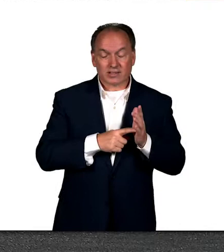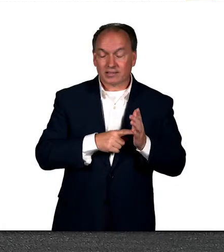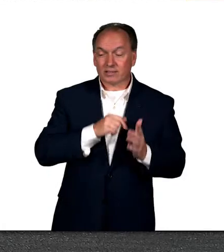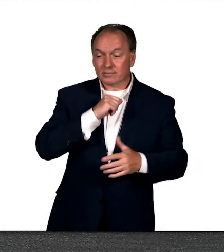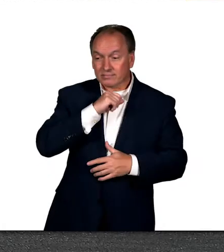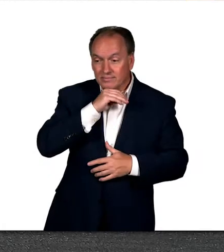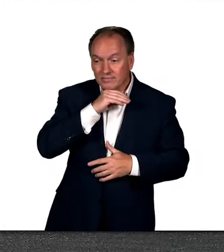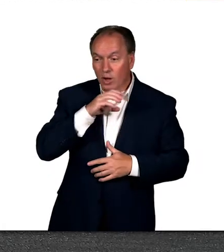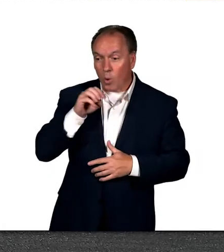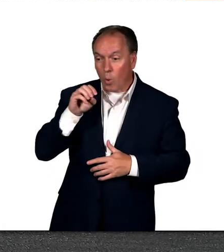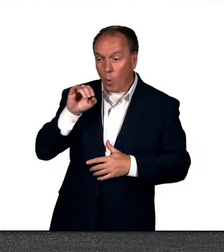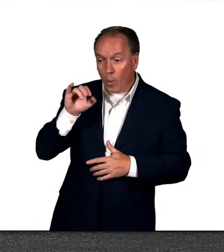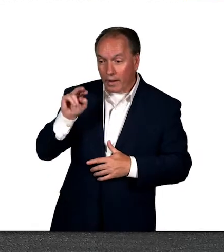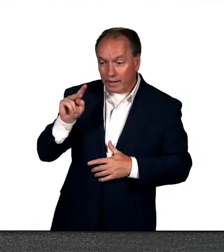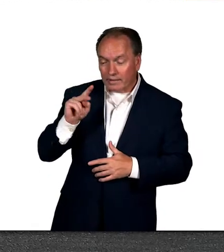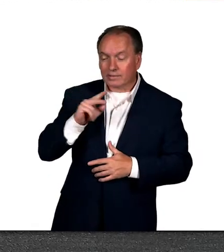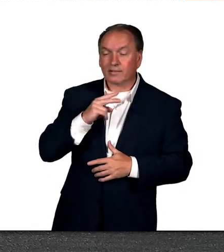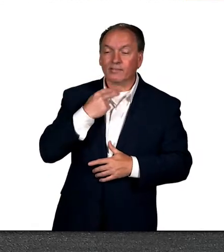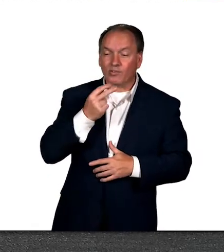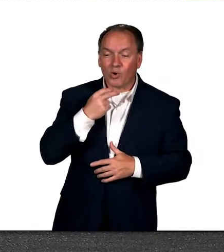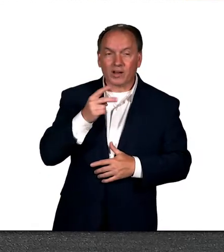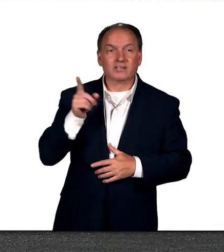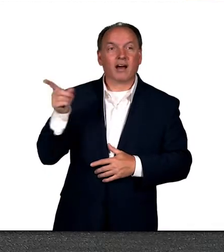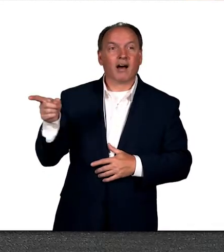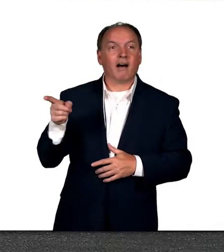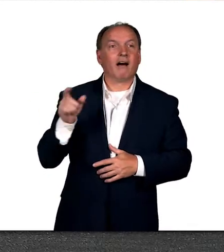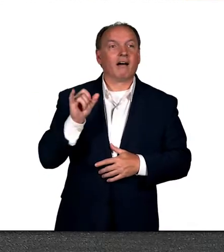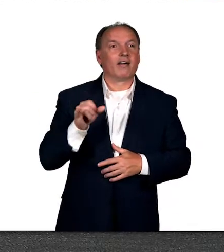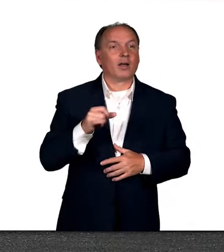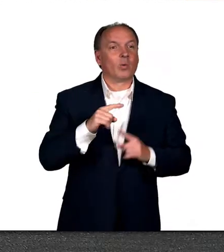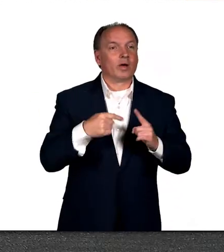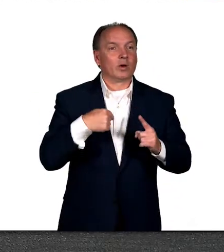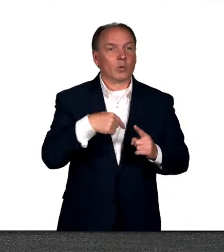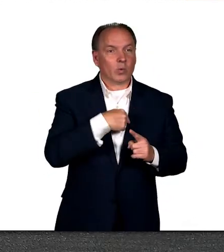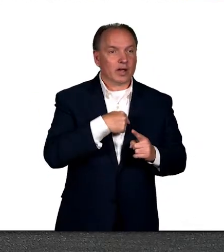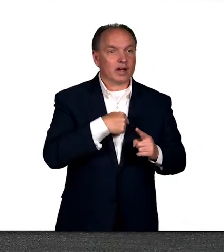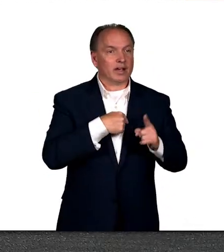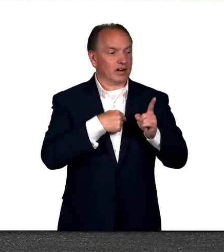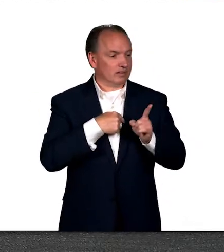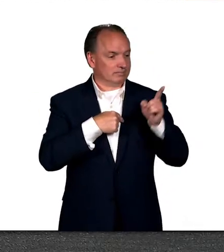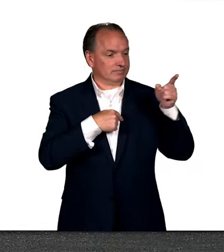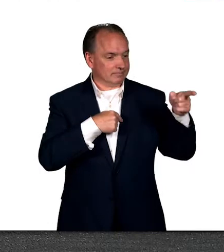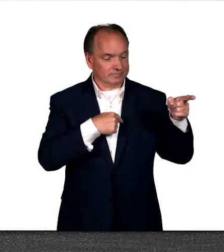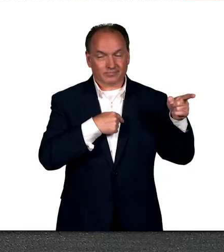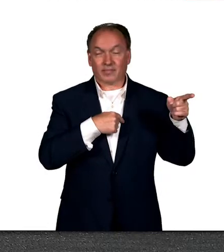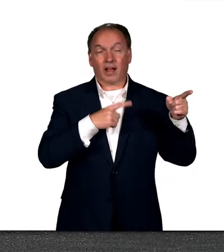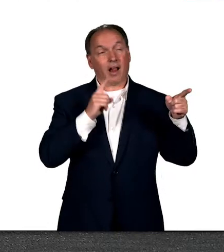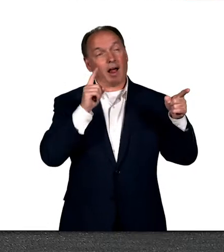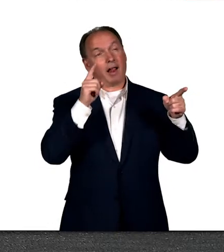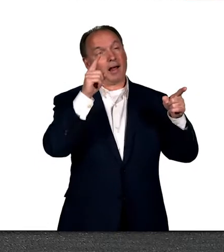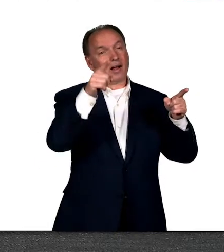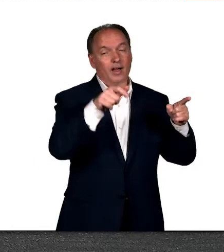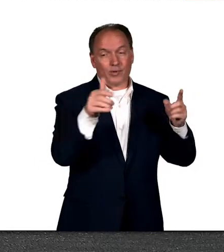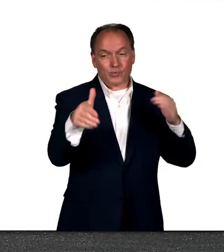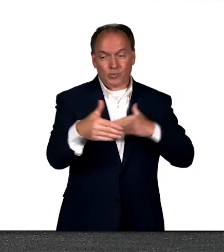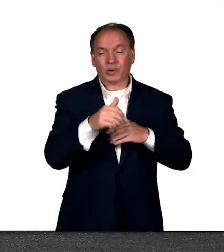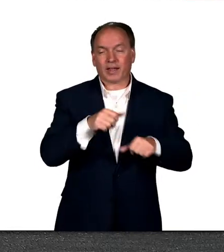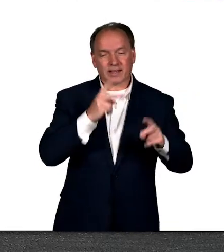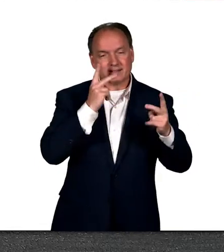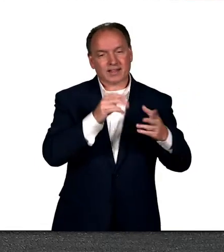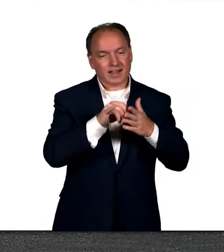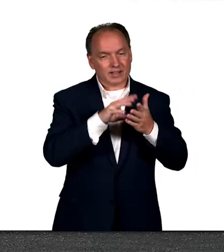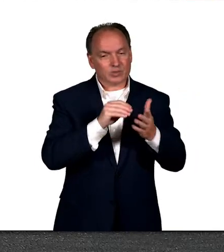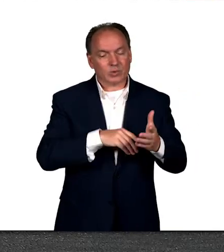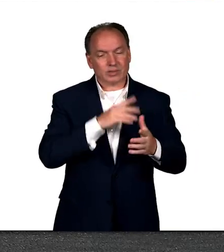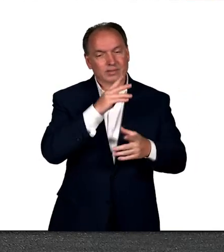you see? It says oink, oink, oink on that side. And so when we're on the other side of the room, we can see what